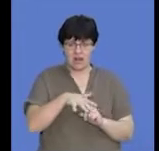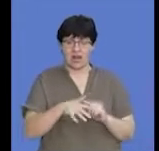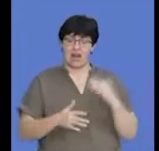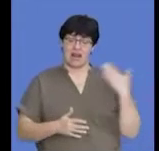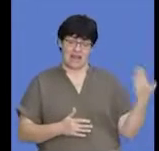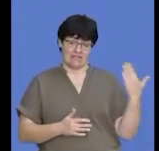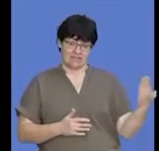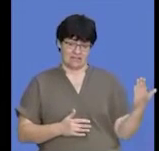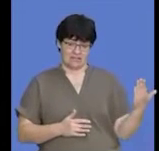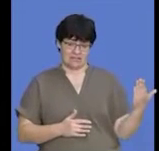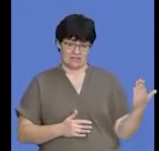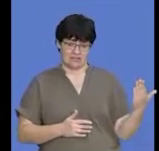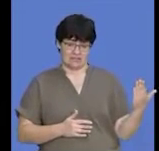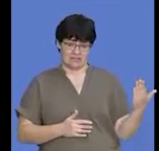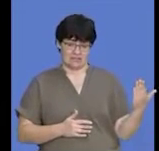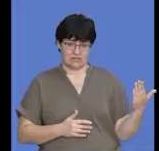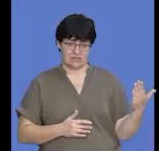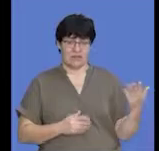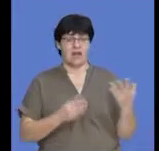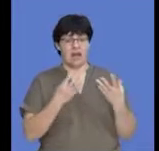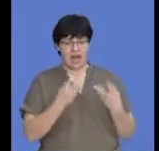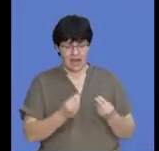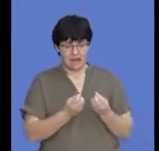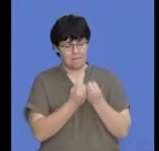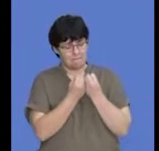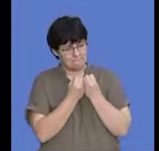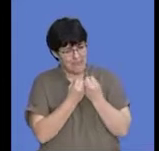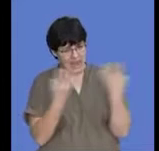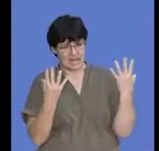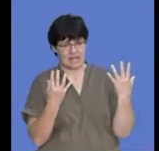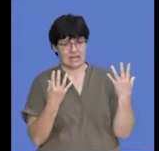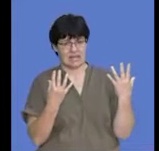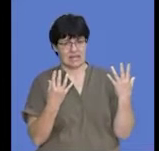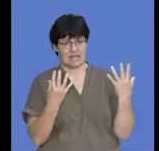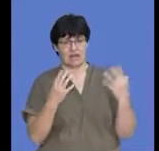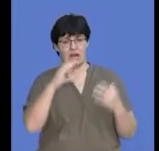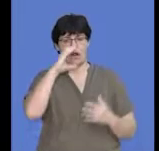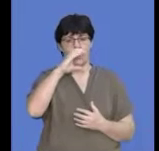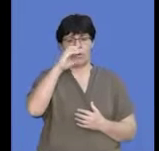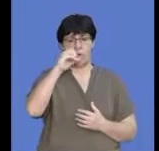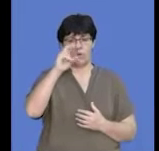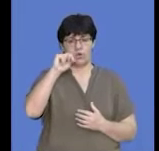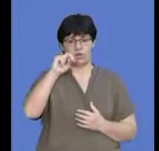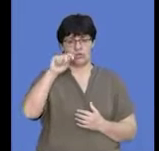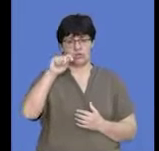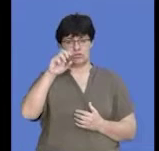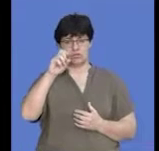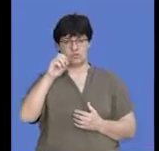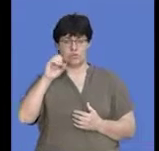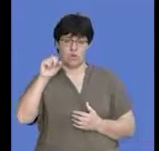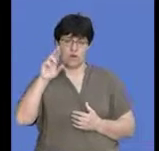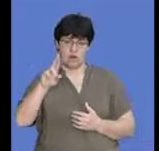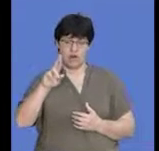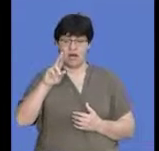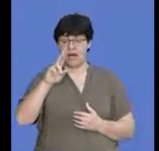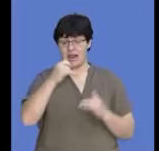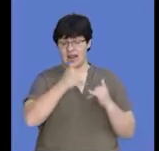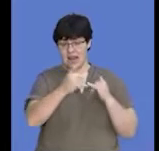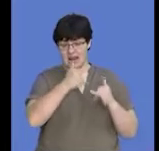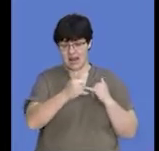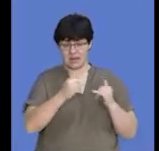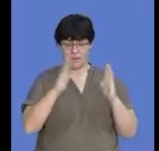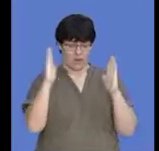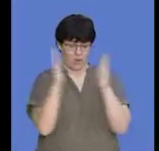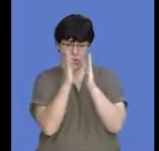your left is containing many contour lines, and these contour lines are close